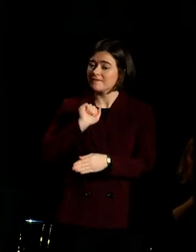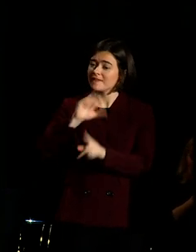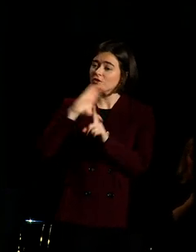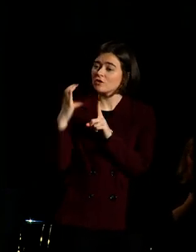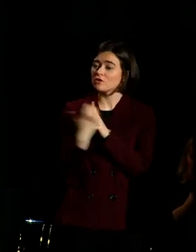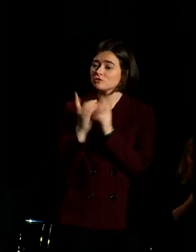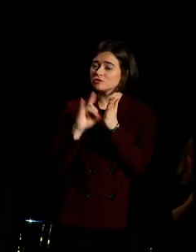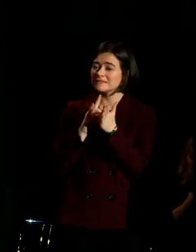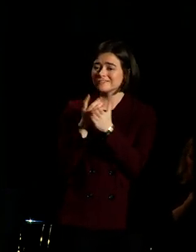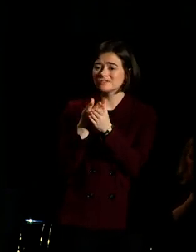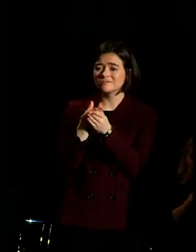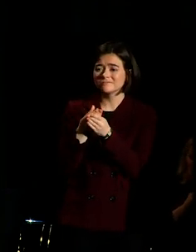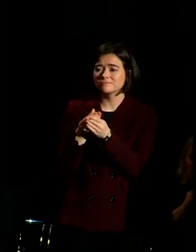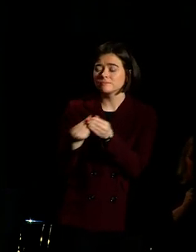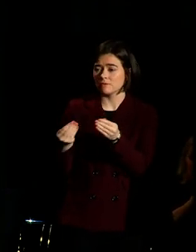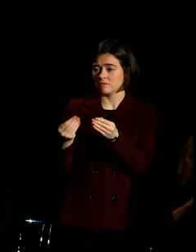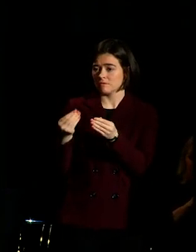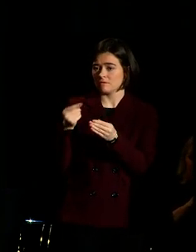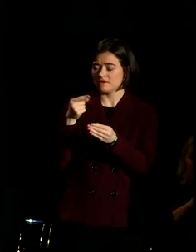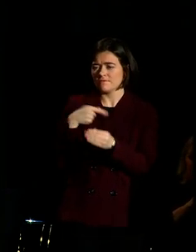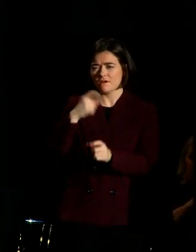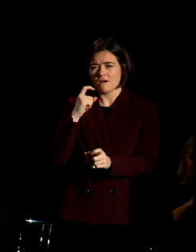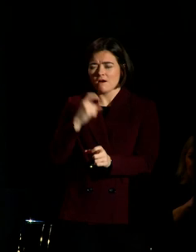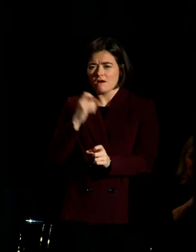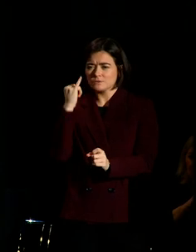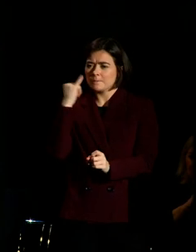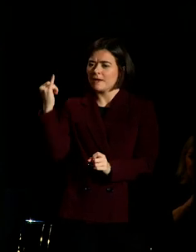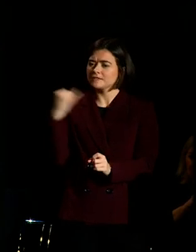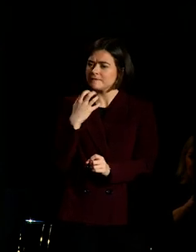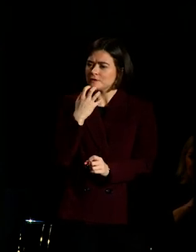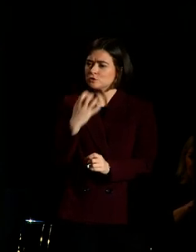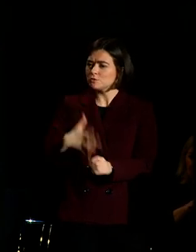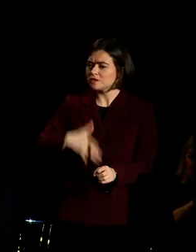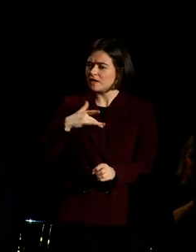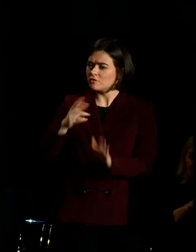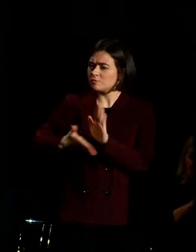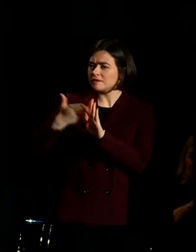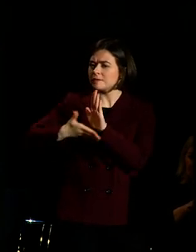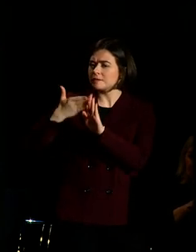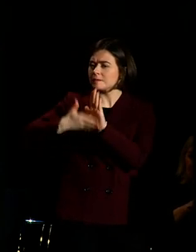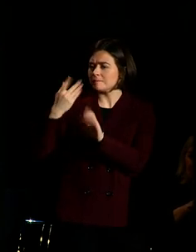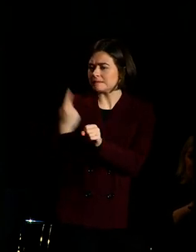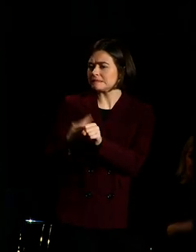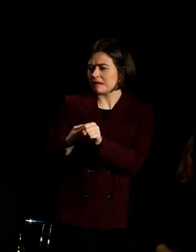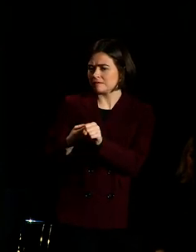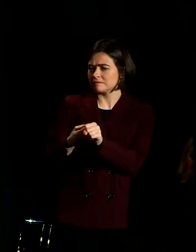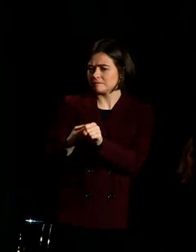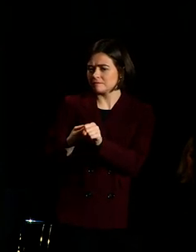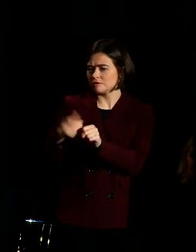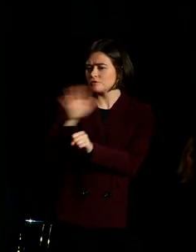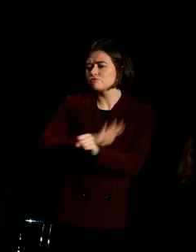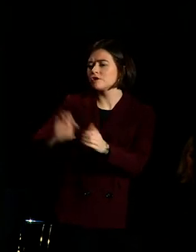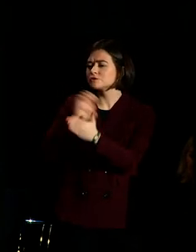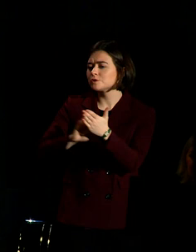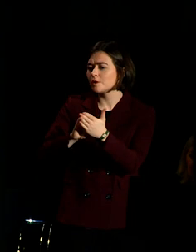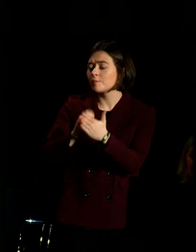on the brink of oblivion, it was hard to imagine that Jewish life could be rebuilt on that troubled soil.